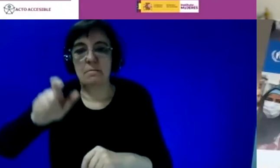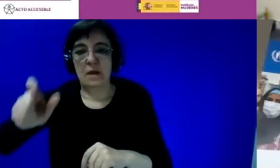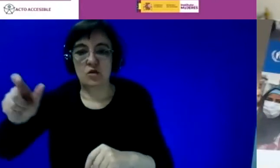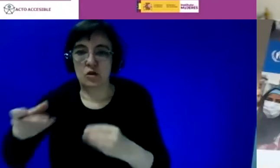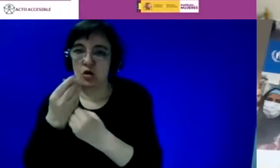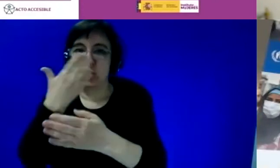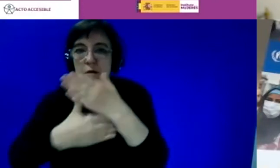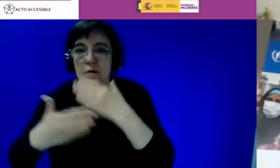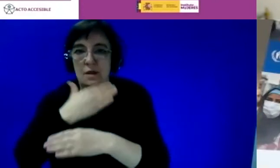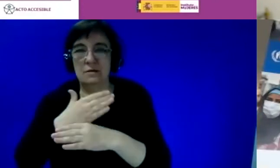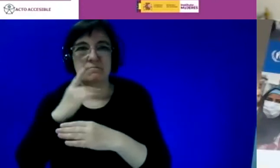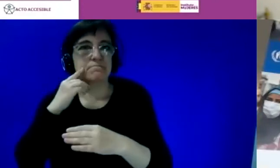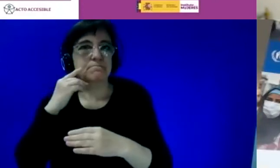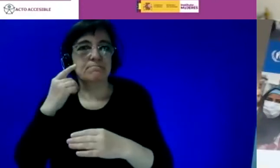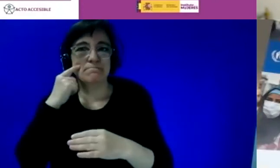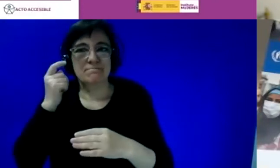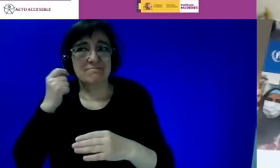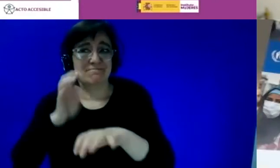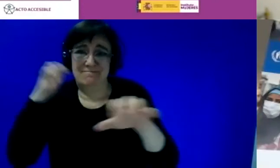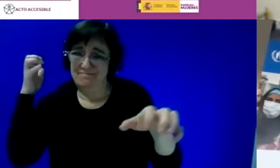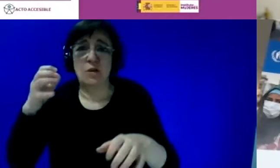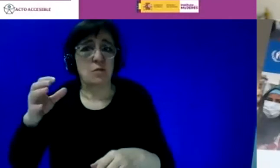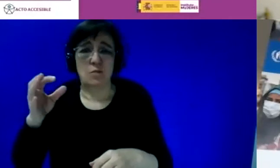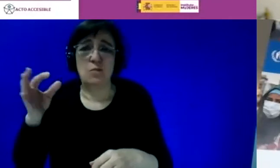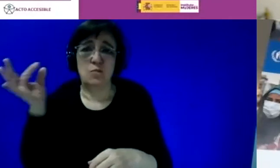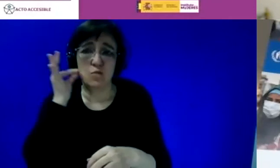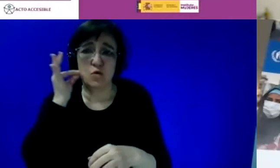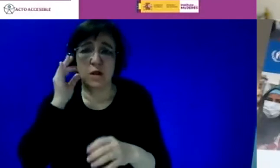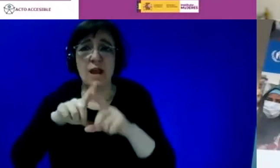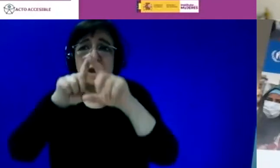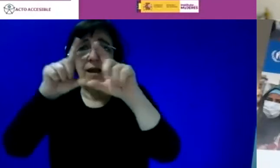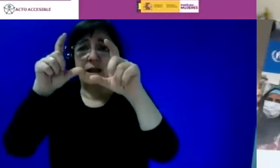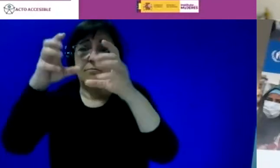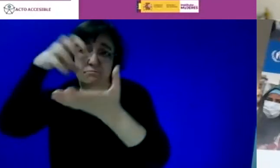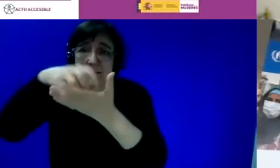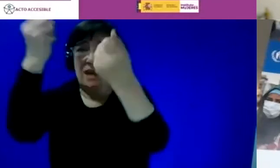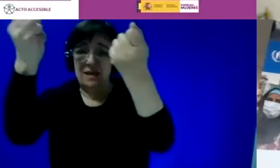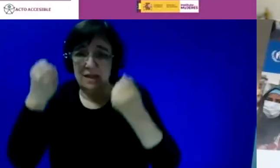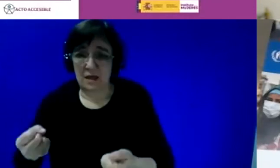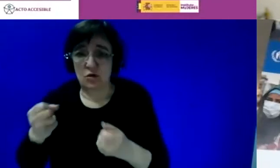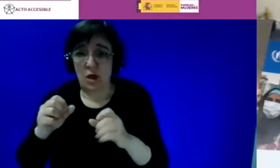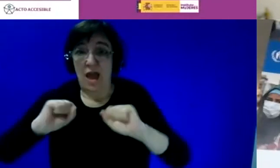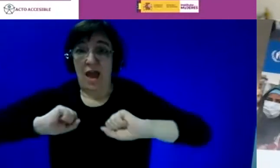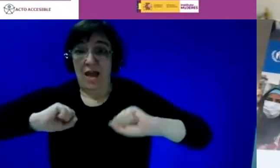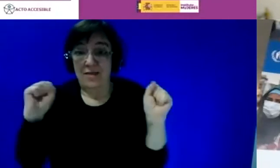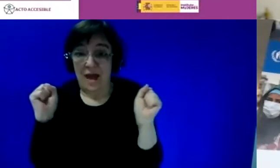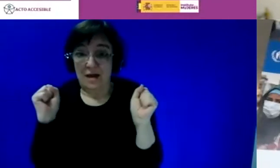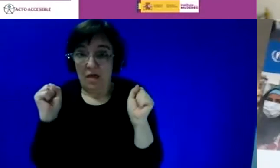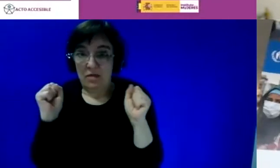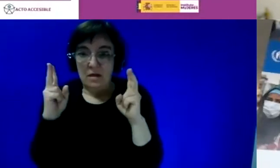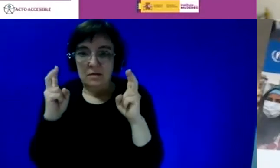context. I would also like to highlight the situation of people with disabilities, and mostly women, who are in